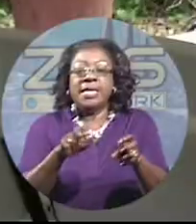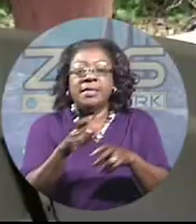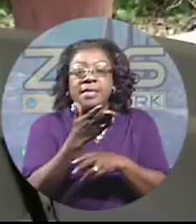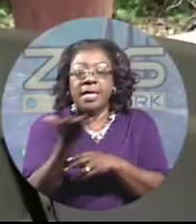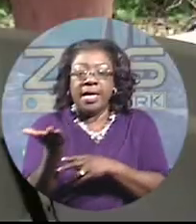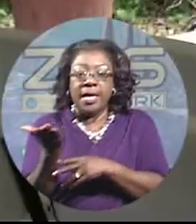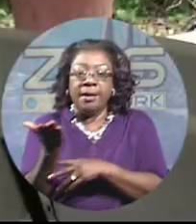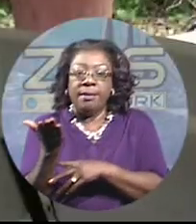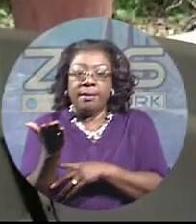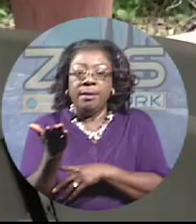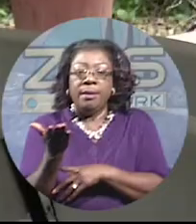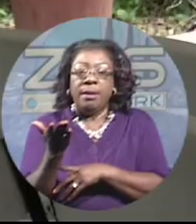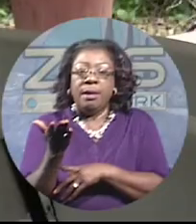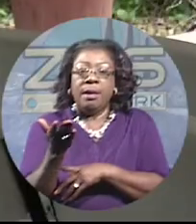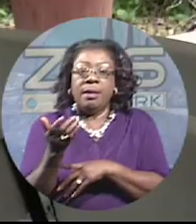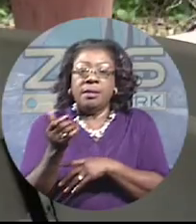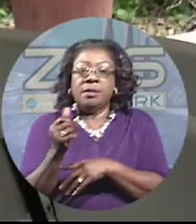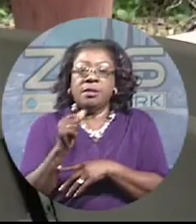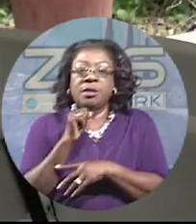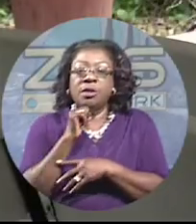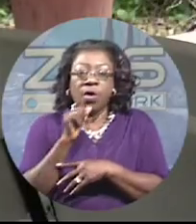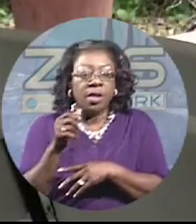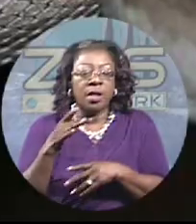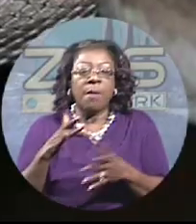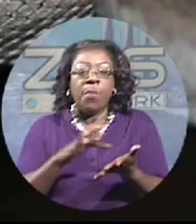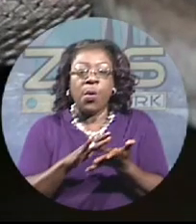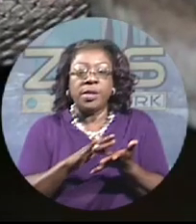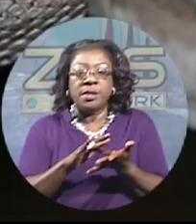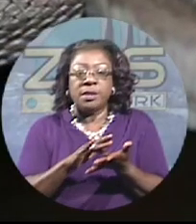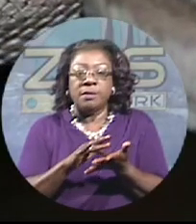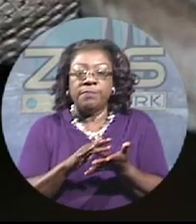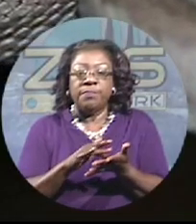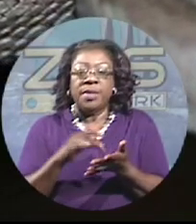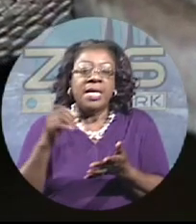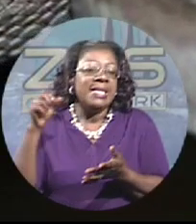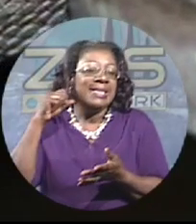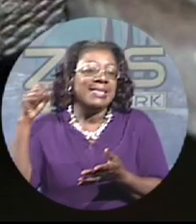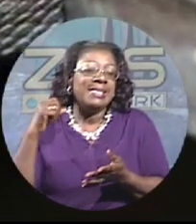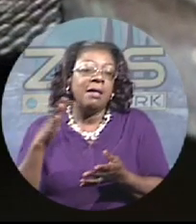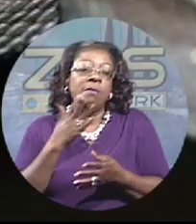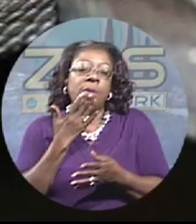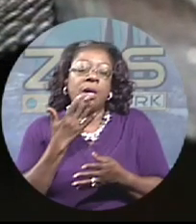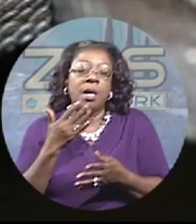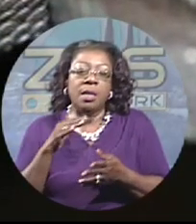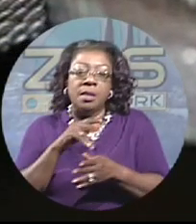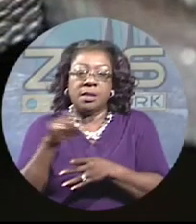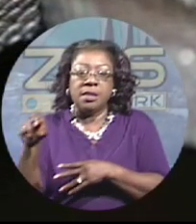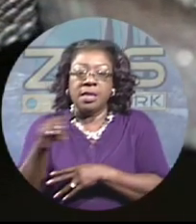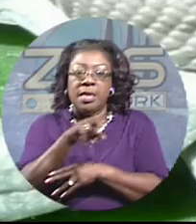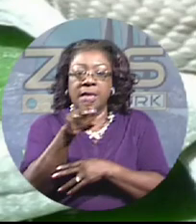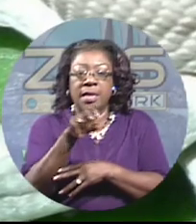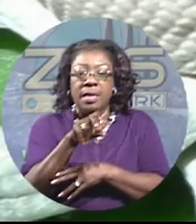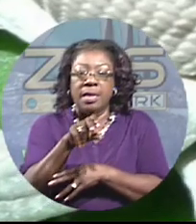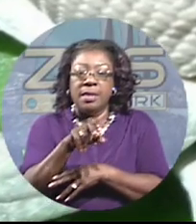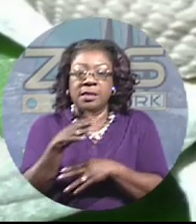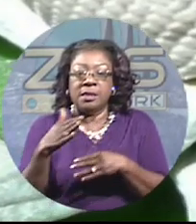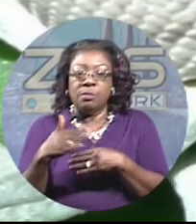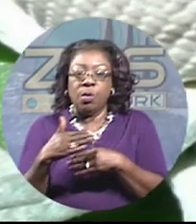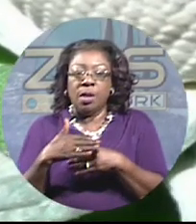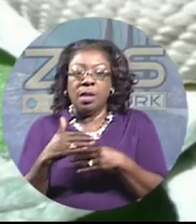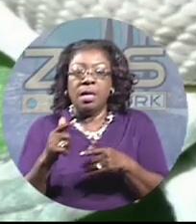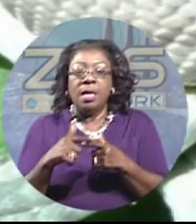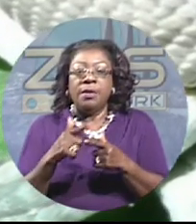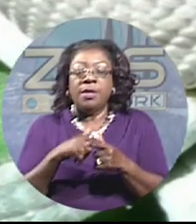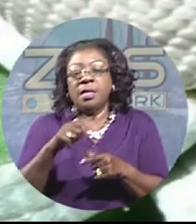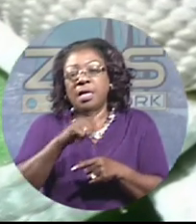of boa constrictor that is venomous at all. Silver boas are smaller than regular boas, silver gray in